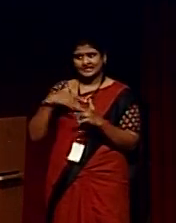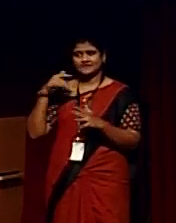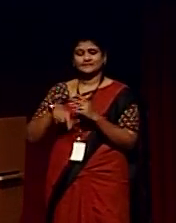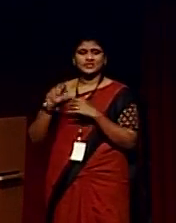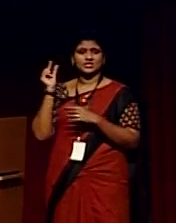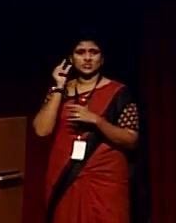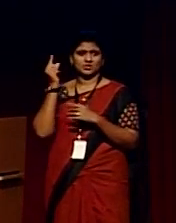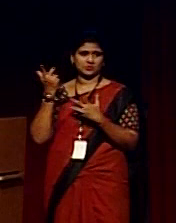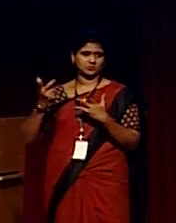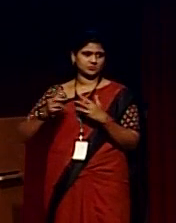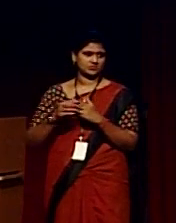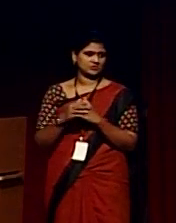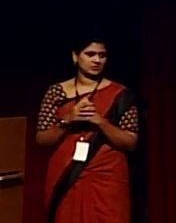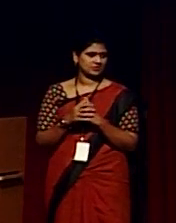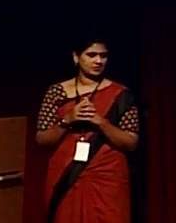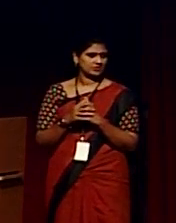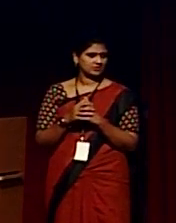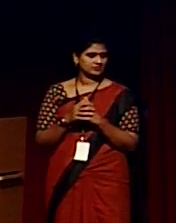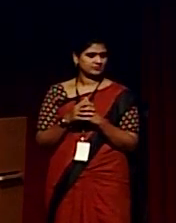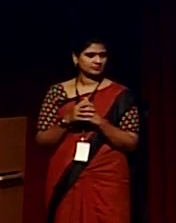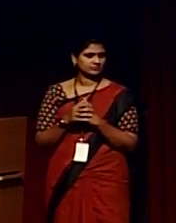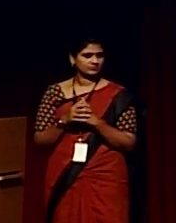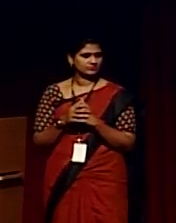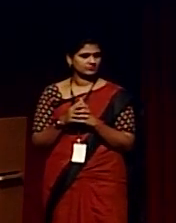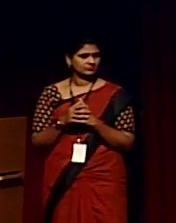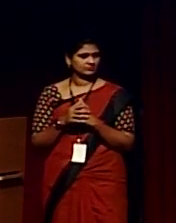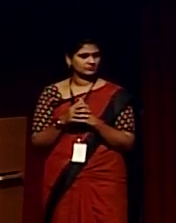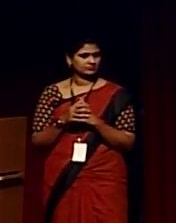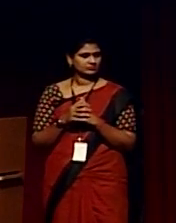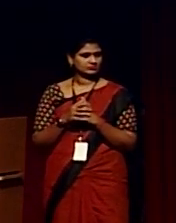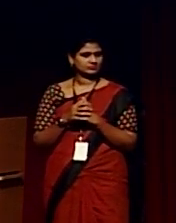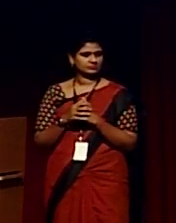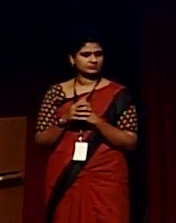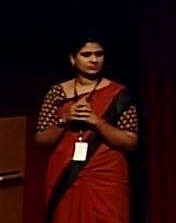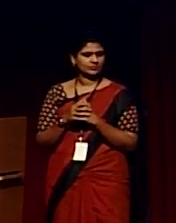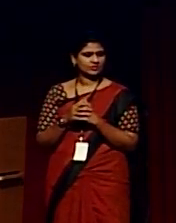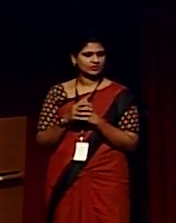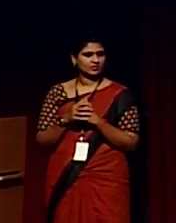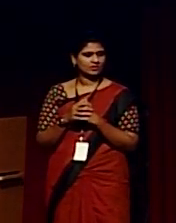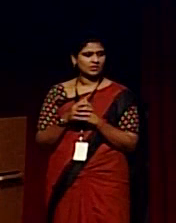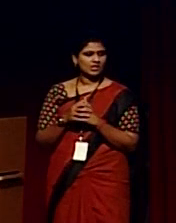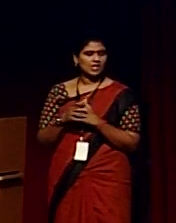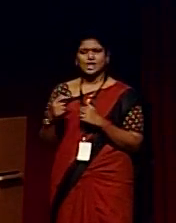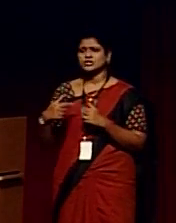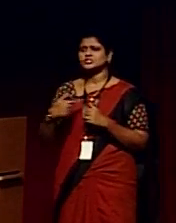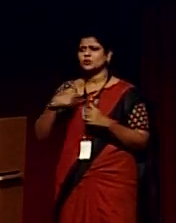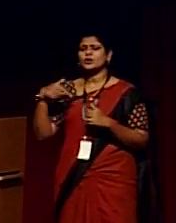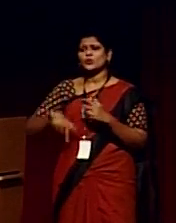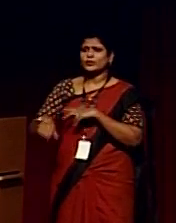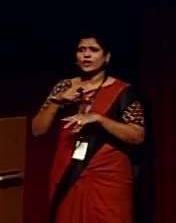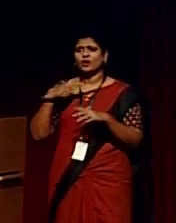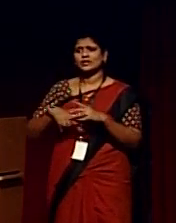big magnification, and so on and so forth. So the material in many ways is ephemeral, so we need solutions that work